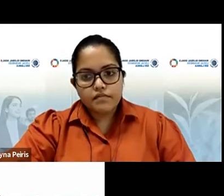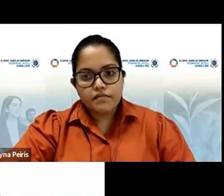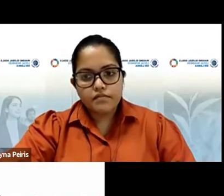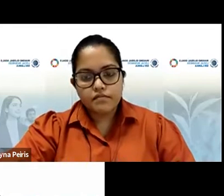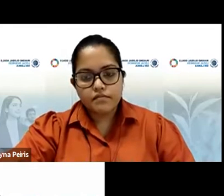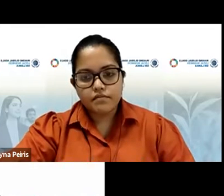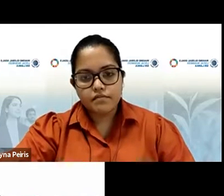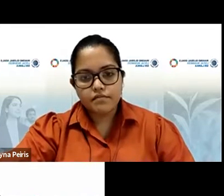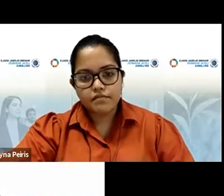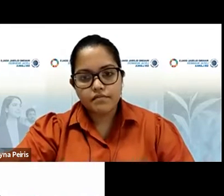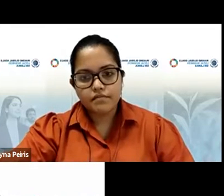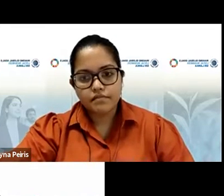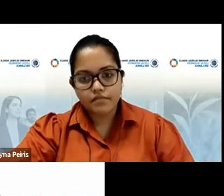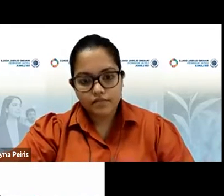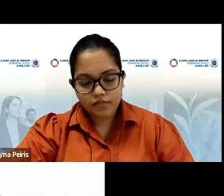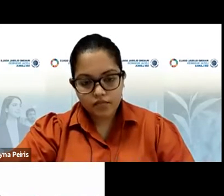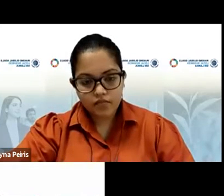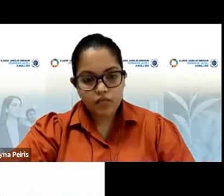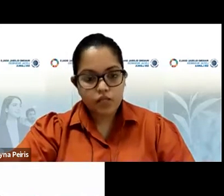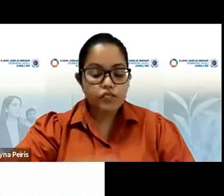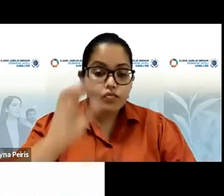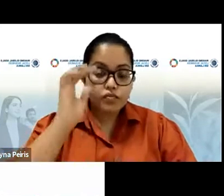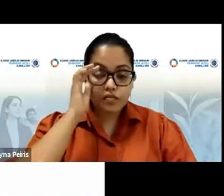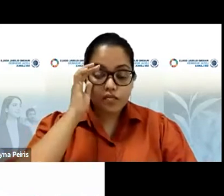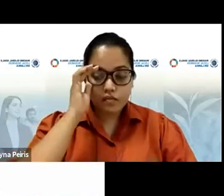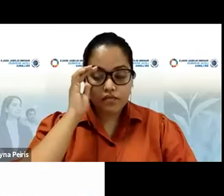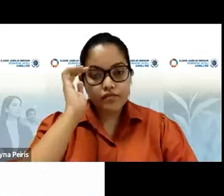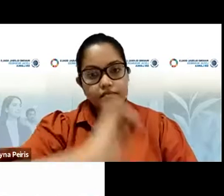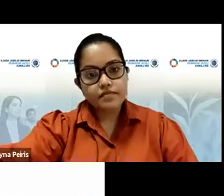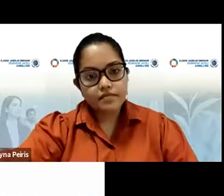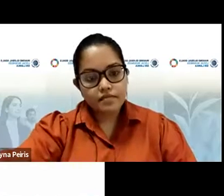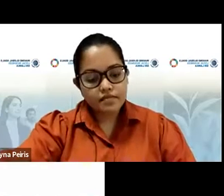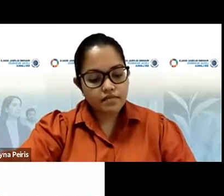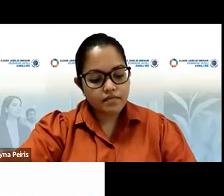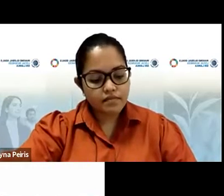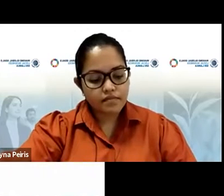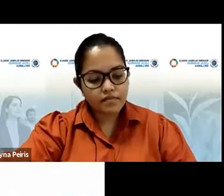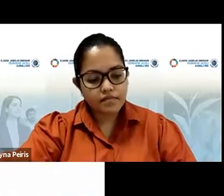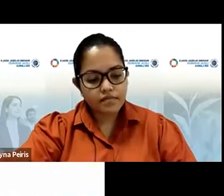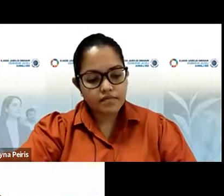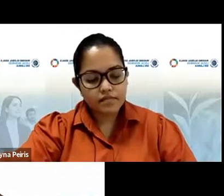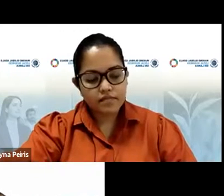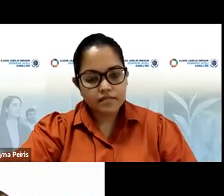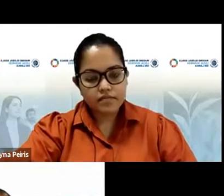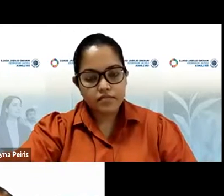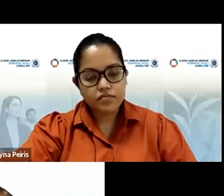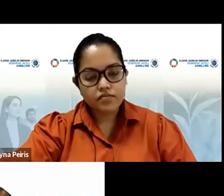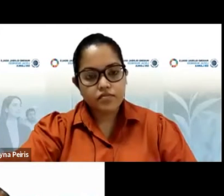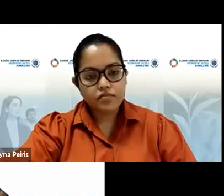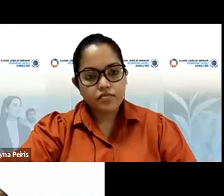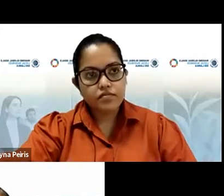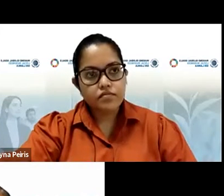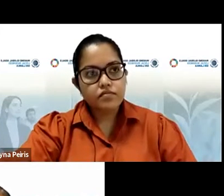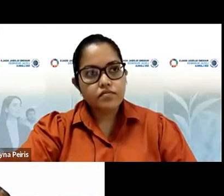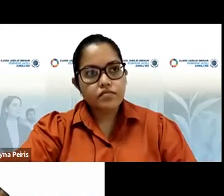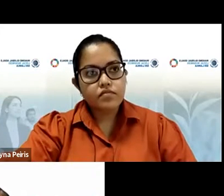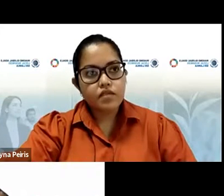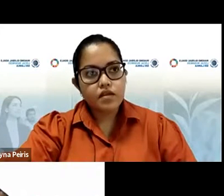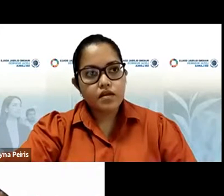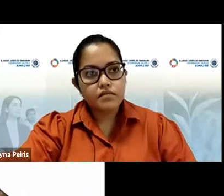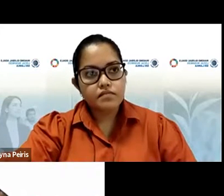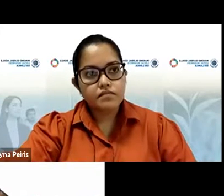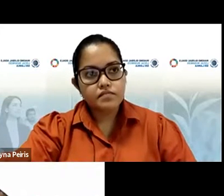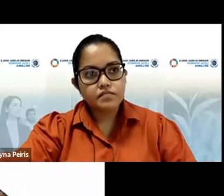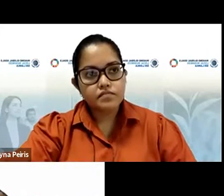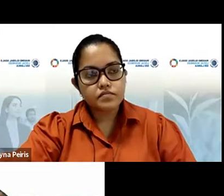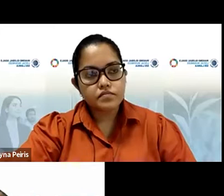collaboration is absolutely necessary. And let me tell you an important initiative that with this export processing village